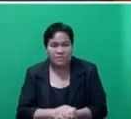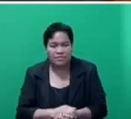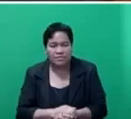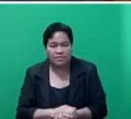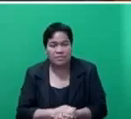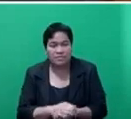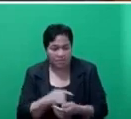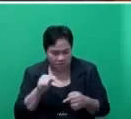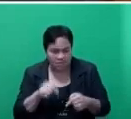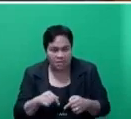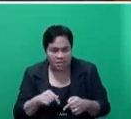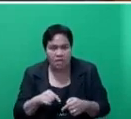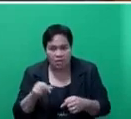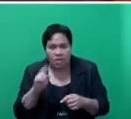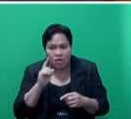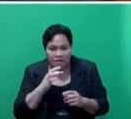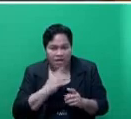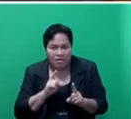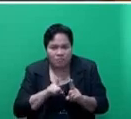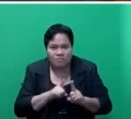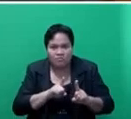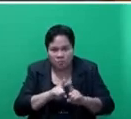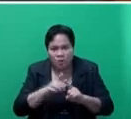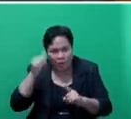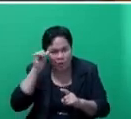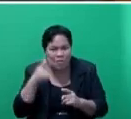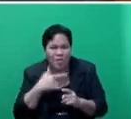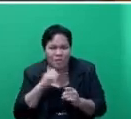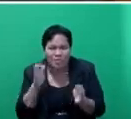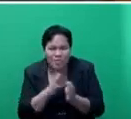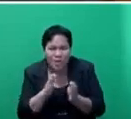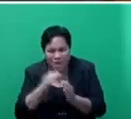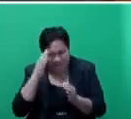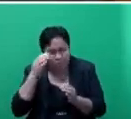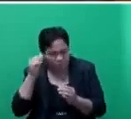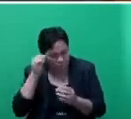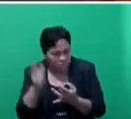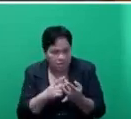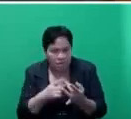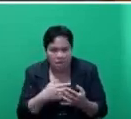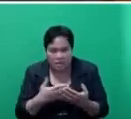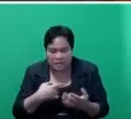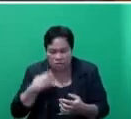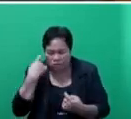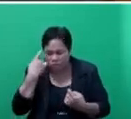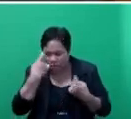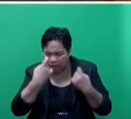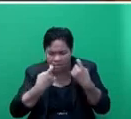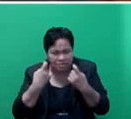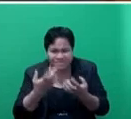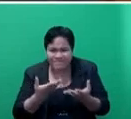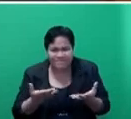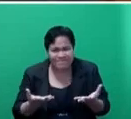the connection is pretty intact, it is quite a worry that